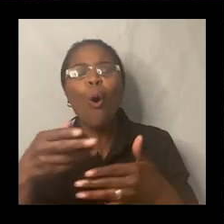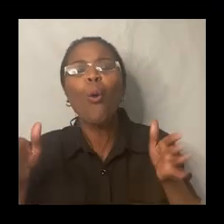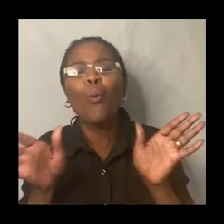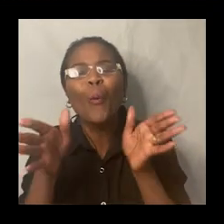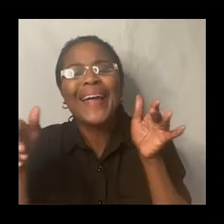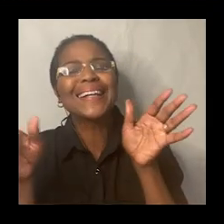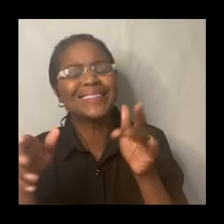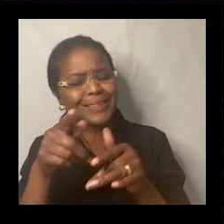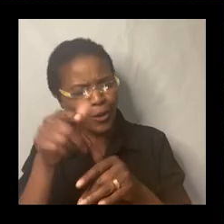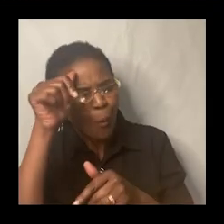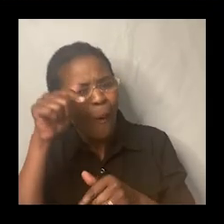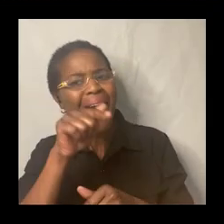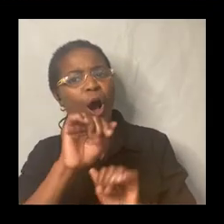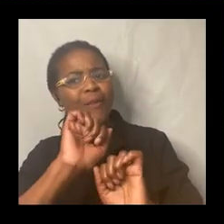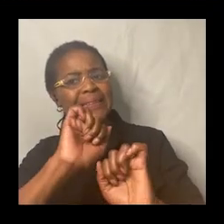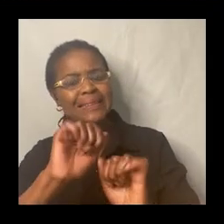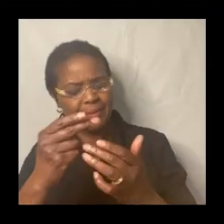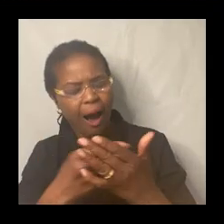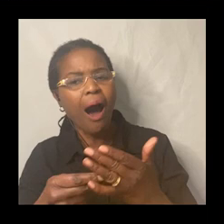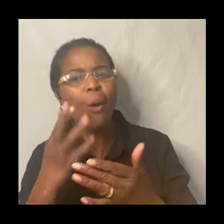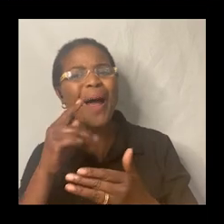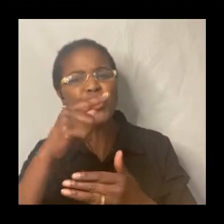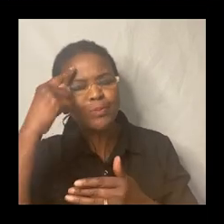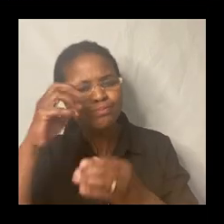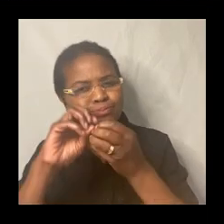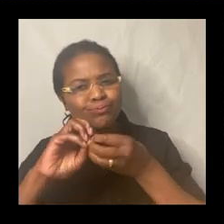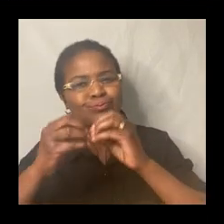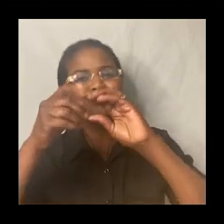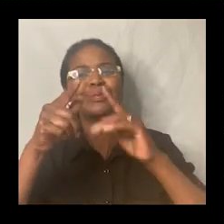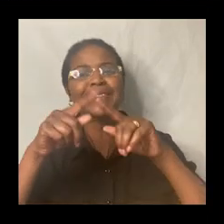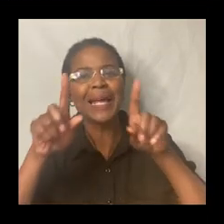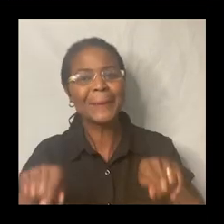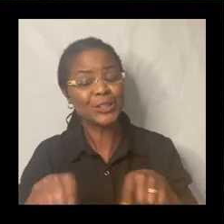Were you conscious of that art when you were creating these images?